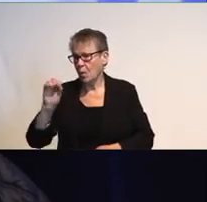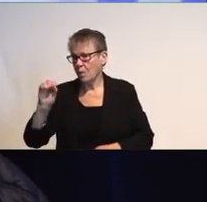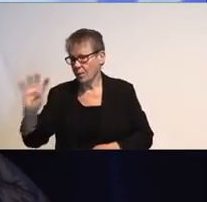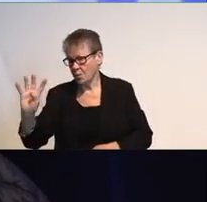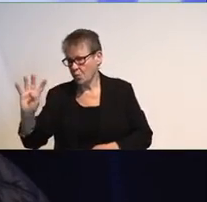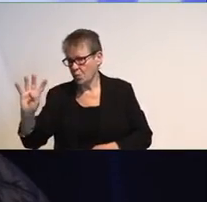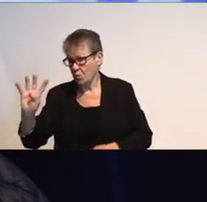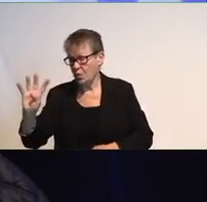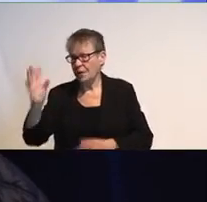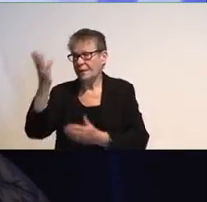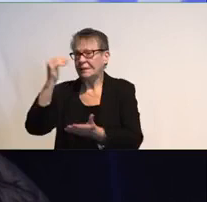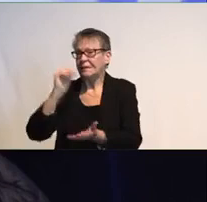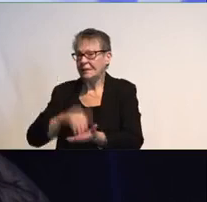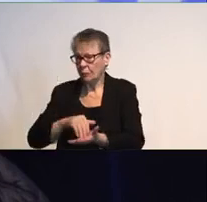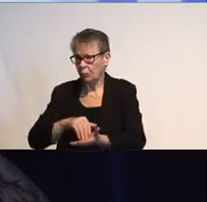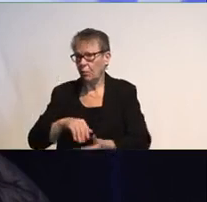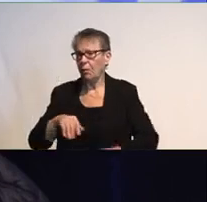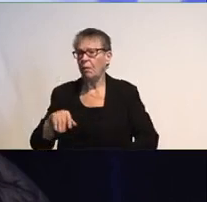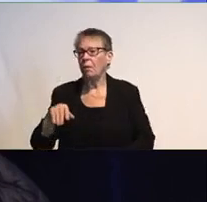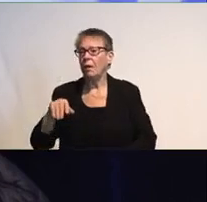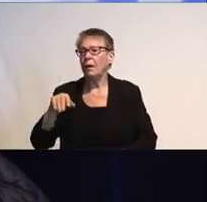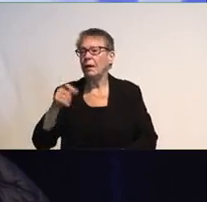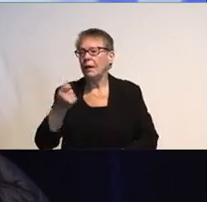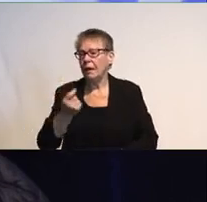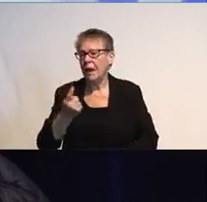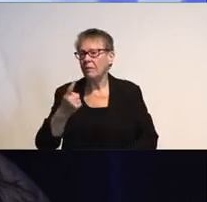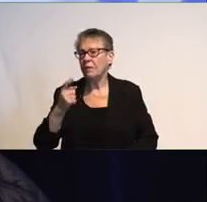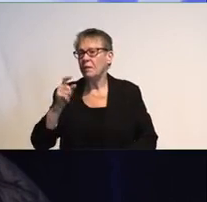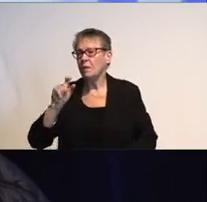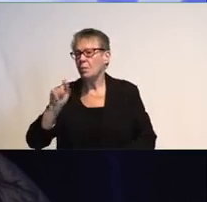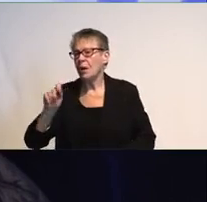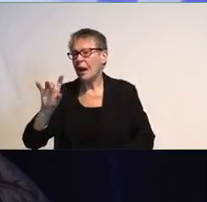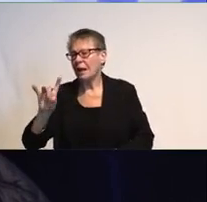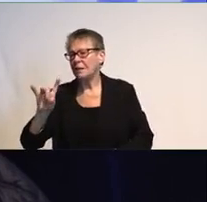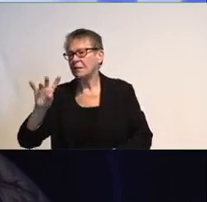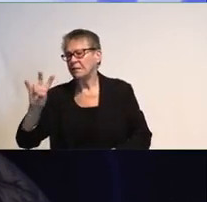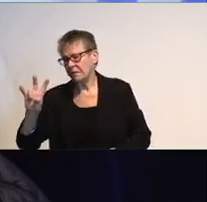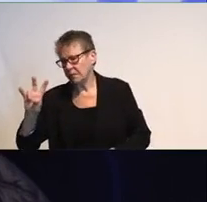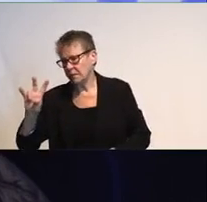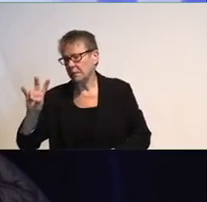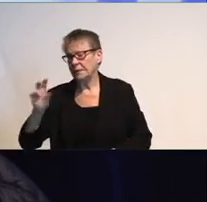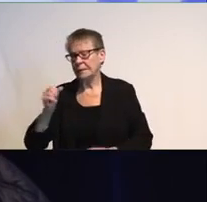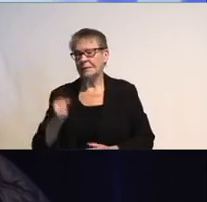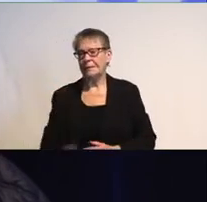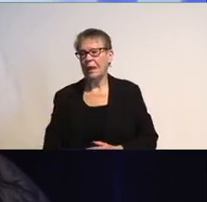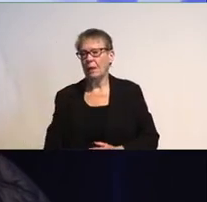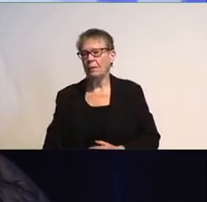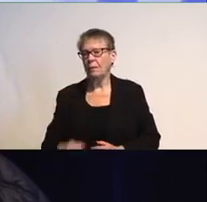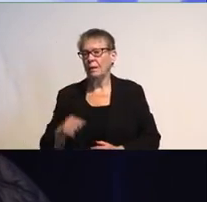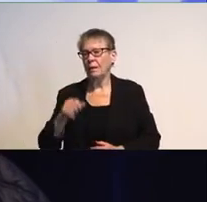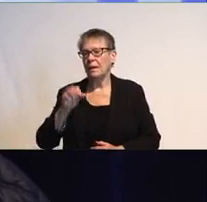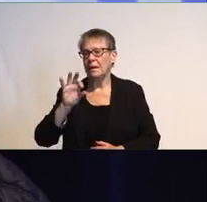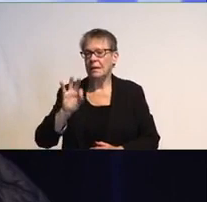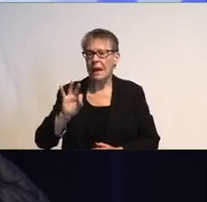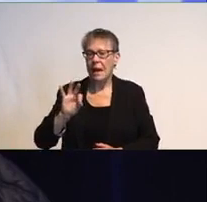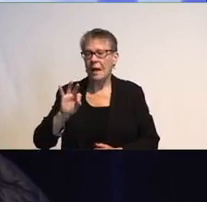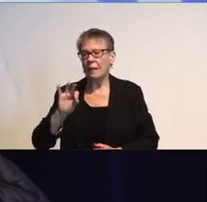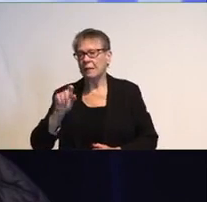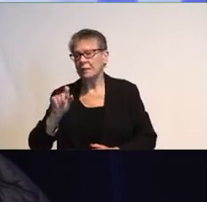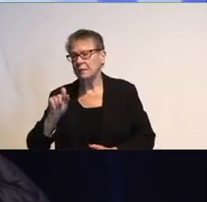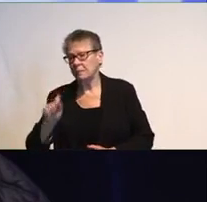13.04%, the central part of the state 11.87%, and the southern part of the state